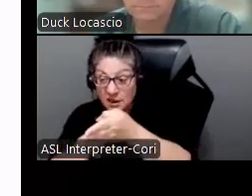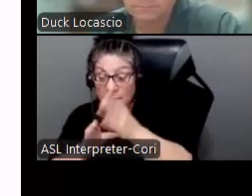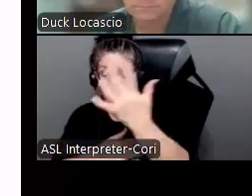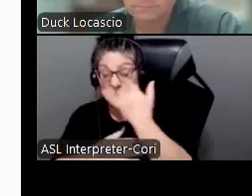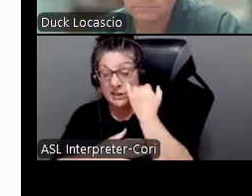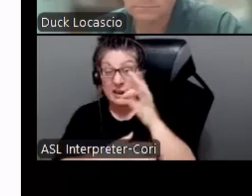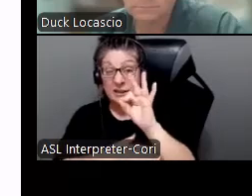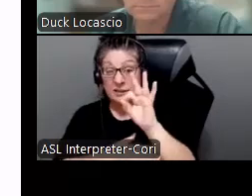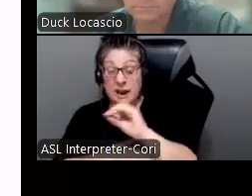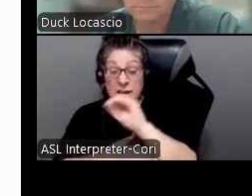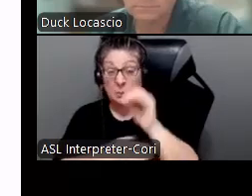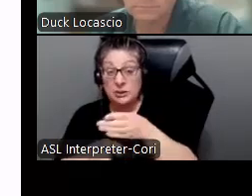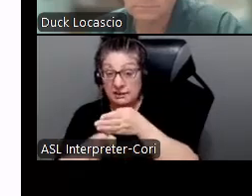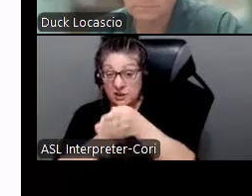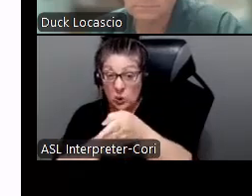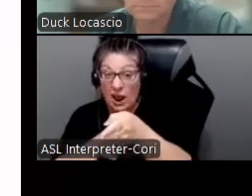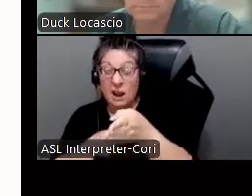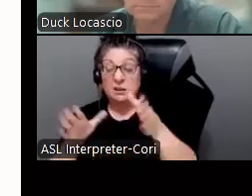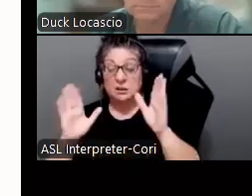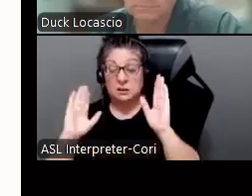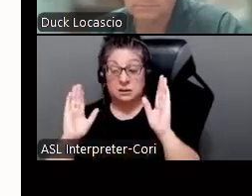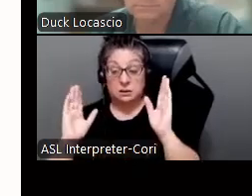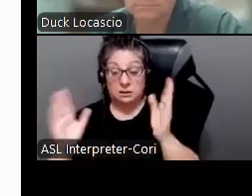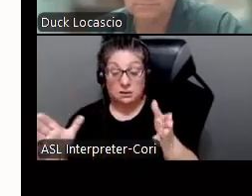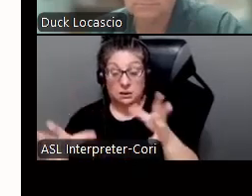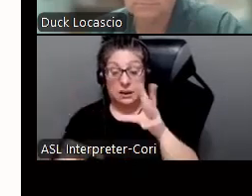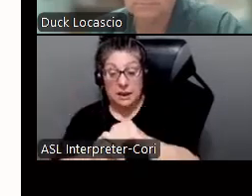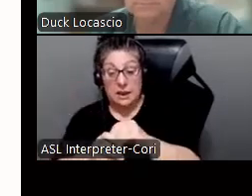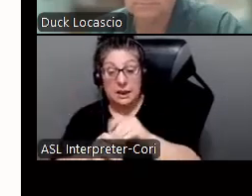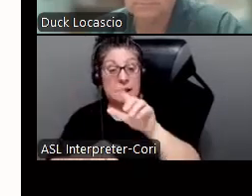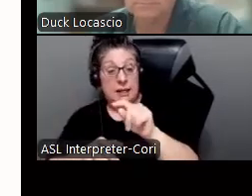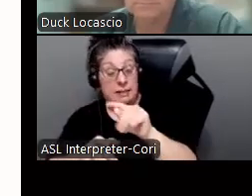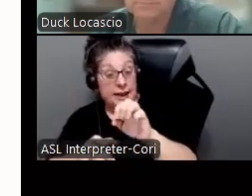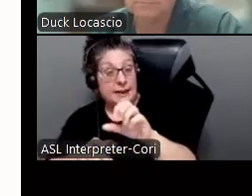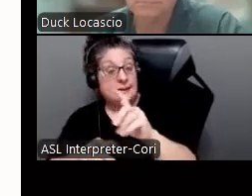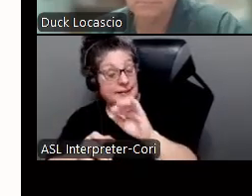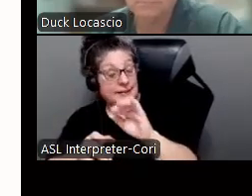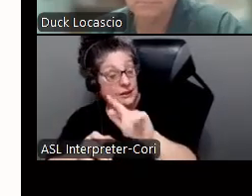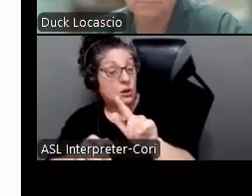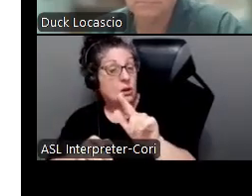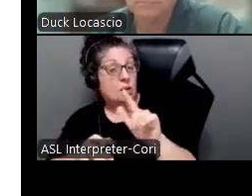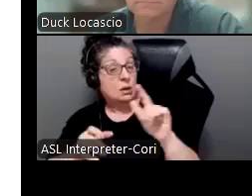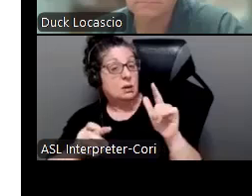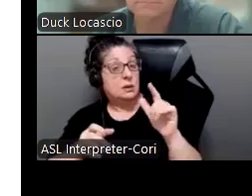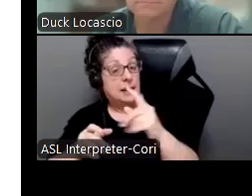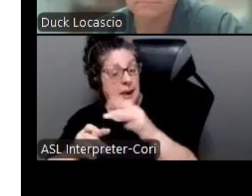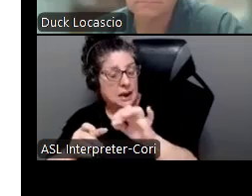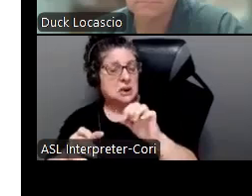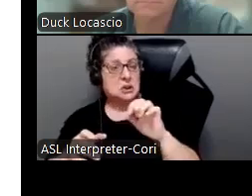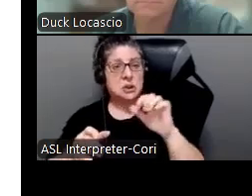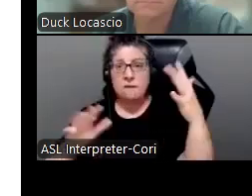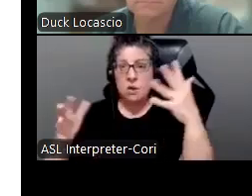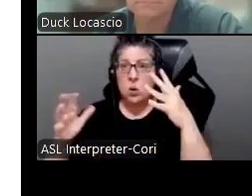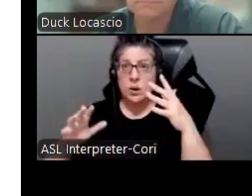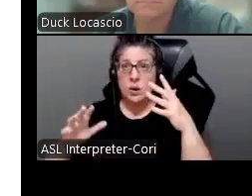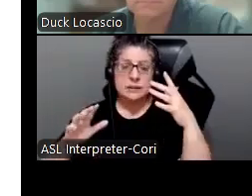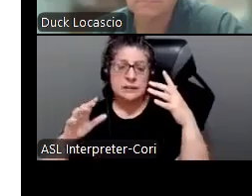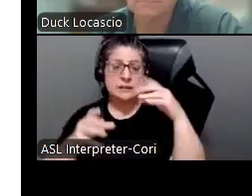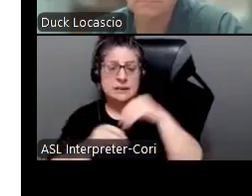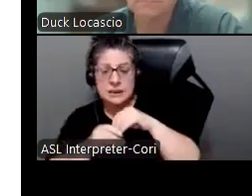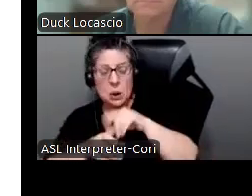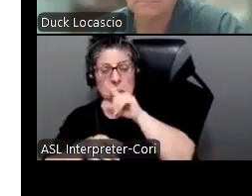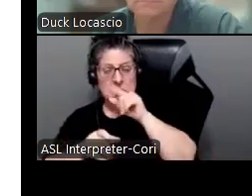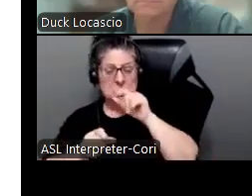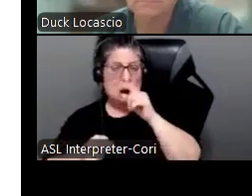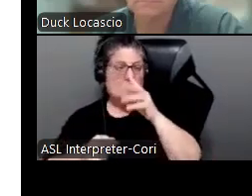90% of the tract is in a late successional stage, forest interior birds go, yeah, I can ignore 10% being